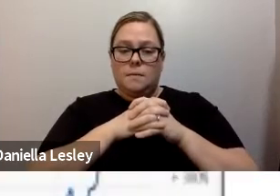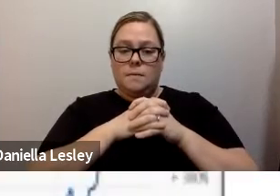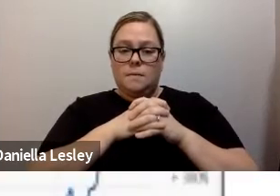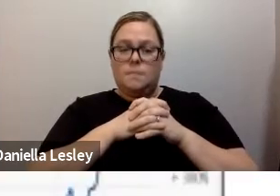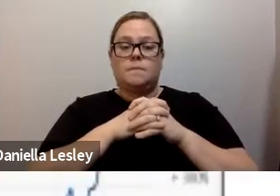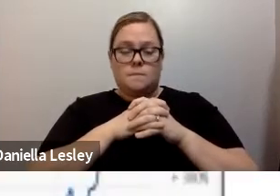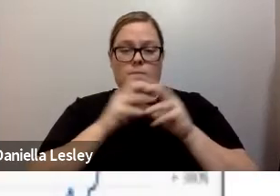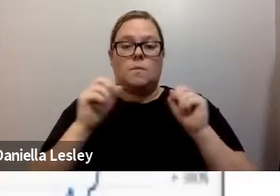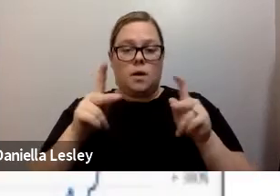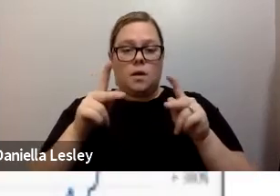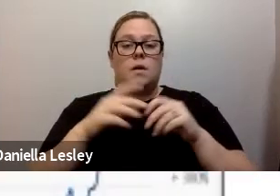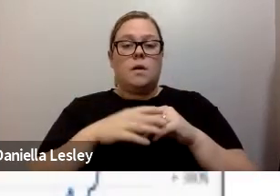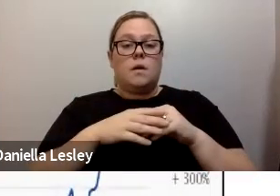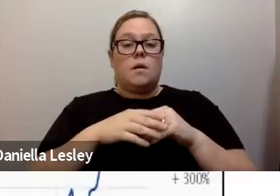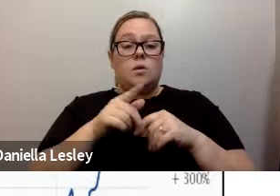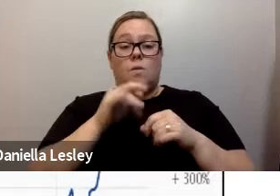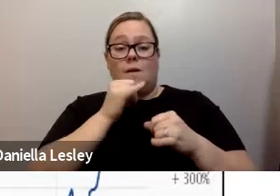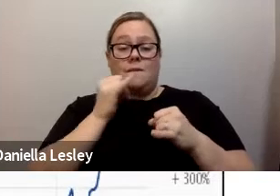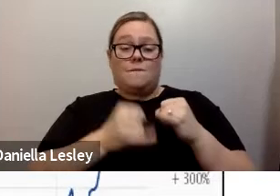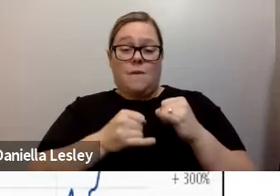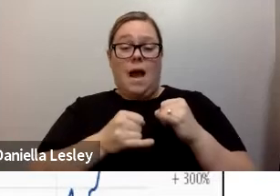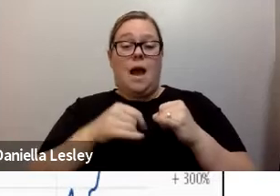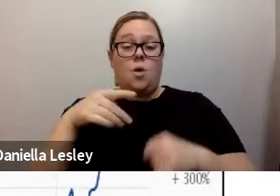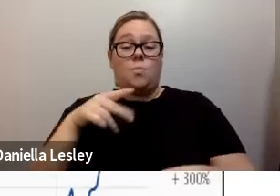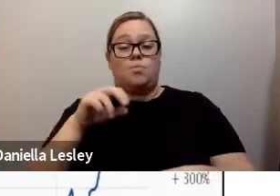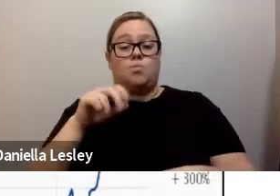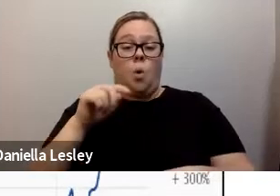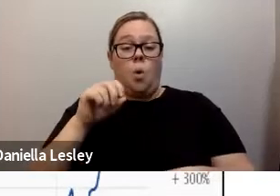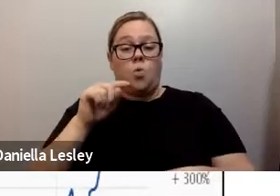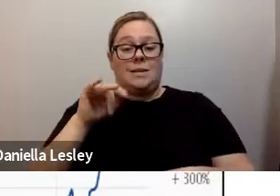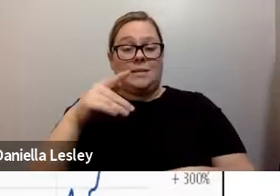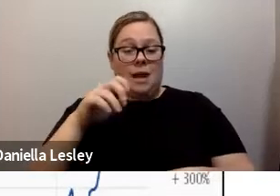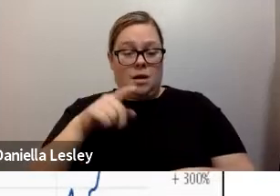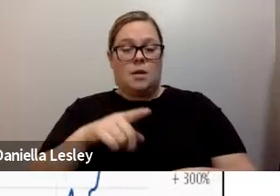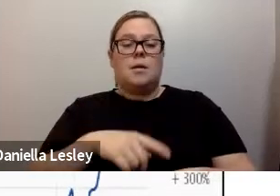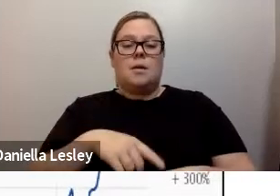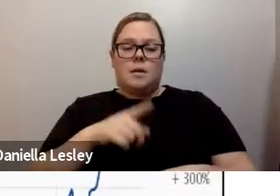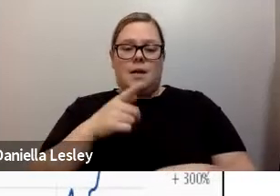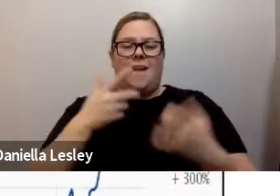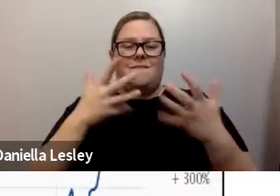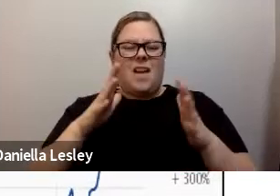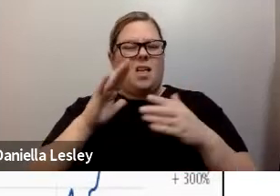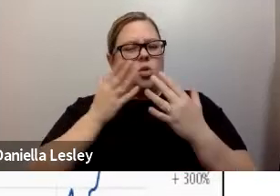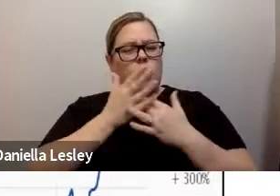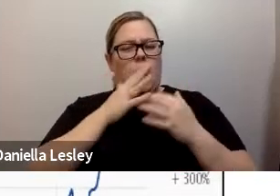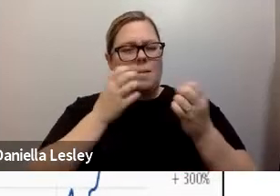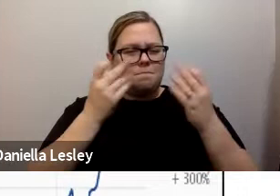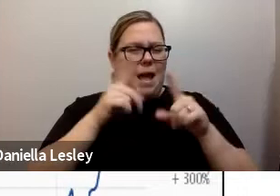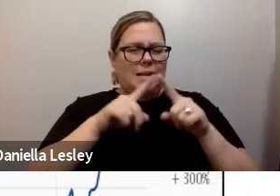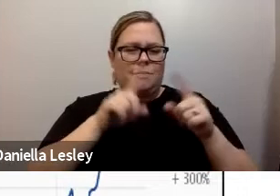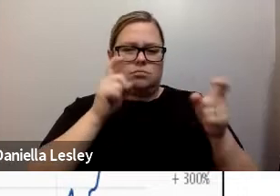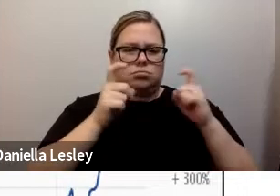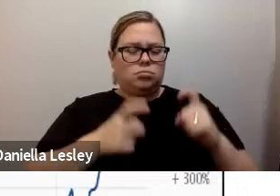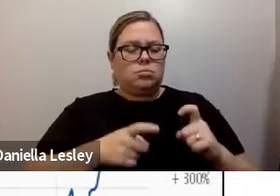All right. So with our final kind of prototype now that has been through a lot of iterations, and I can't say enough